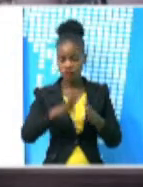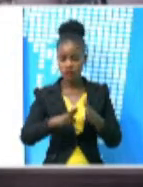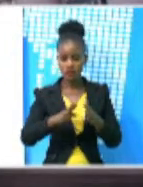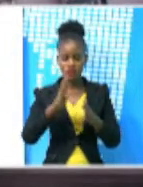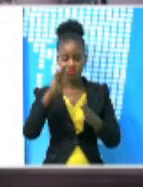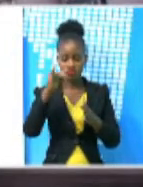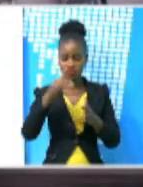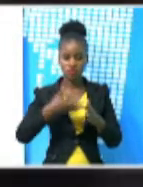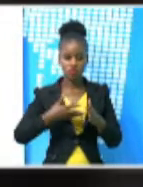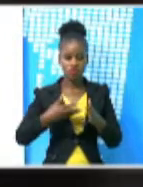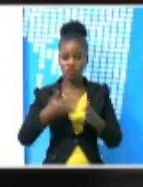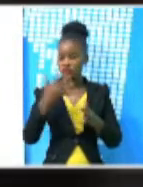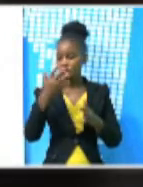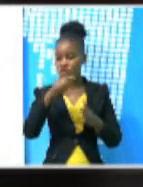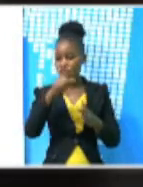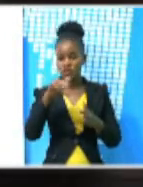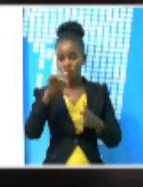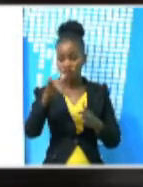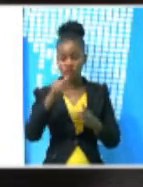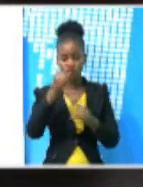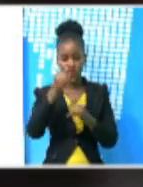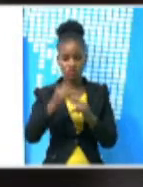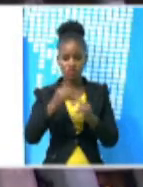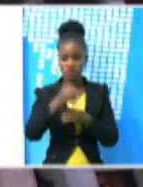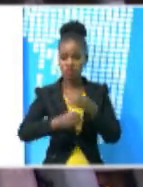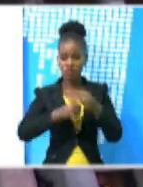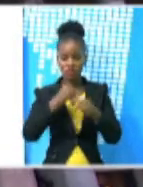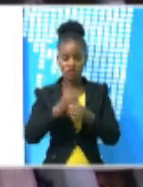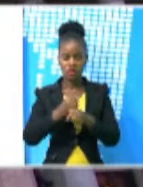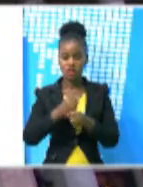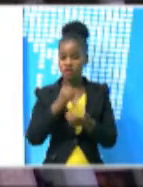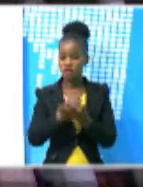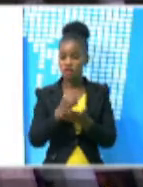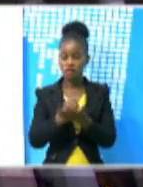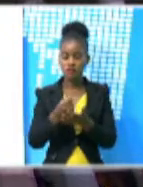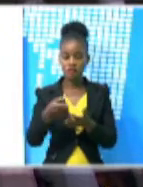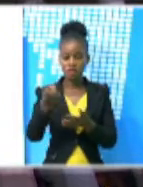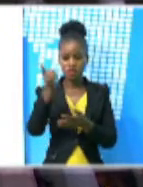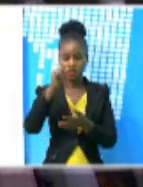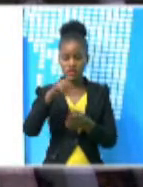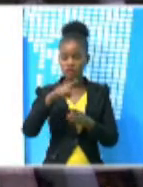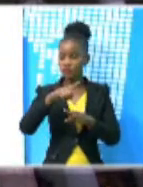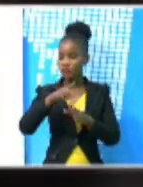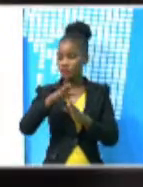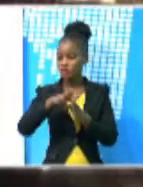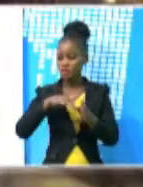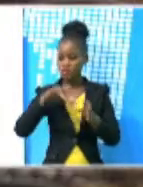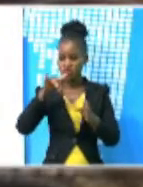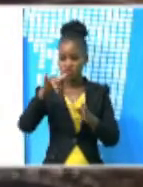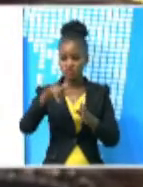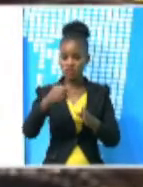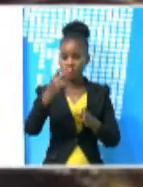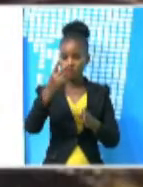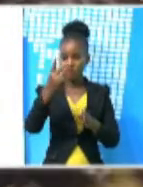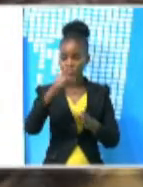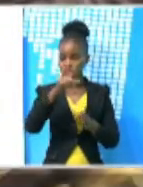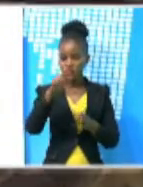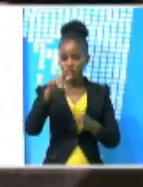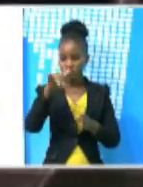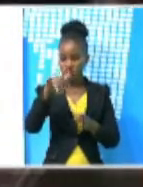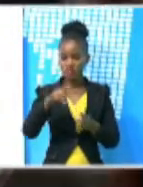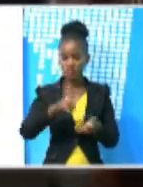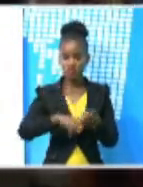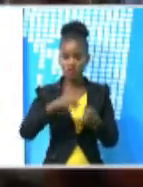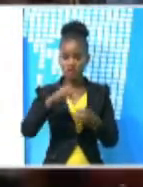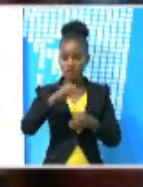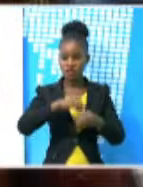by half to 5% by the end of the year. The bank's official long-term aim has been set at 2%. However, getting